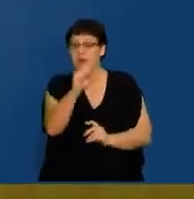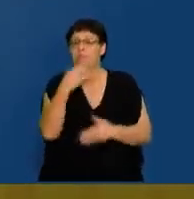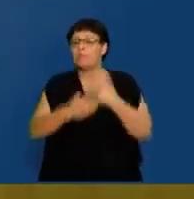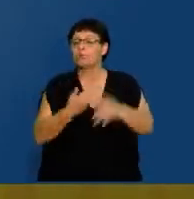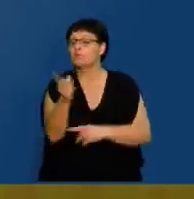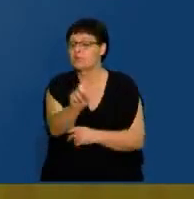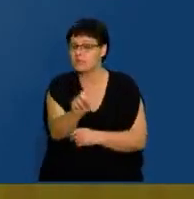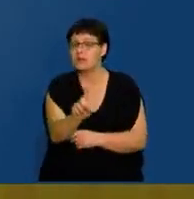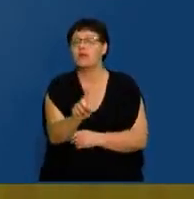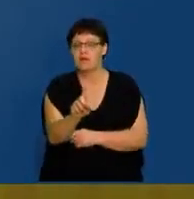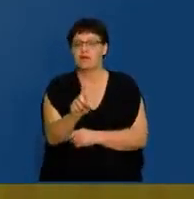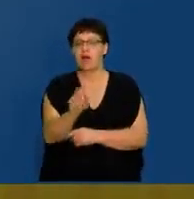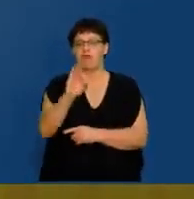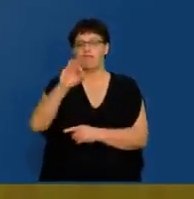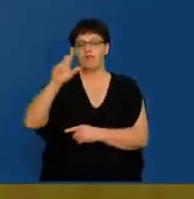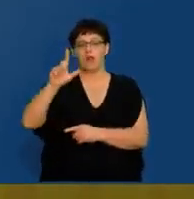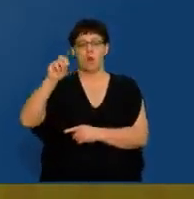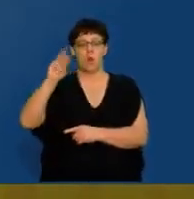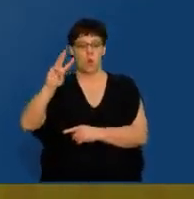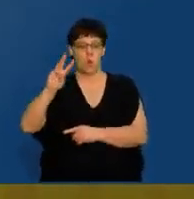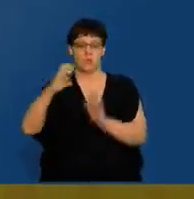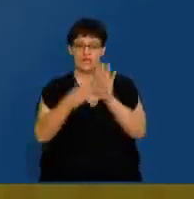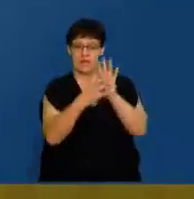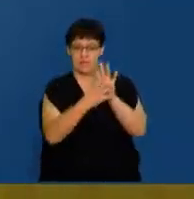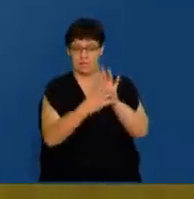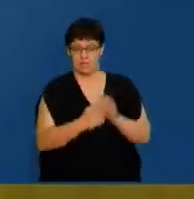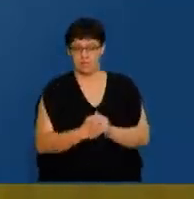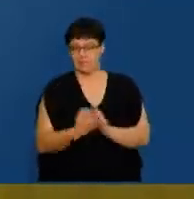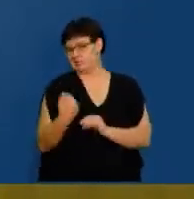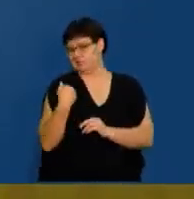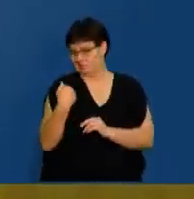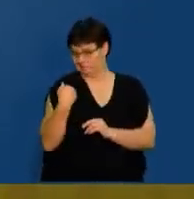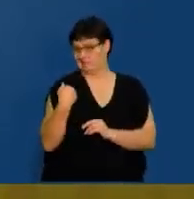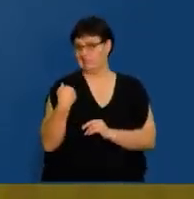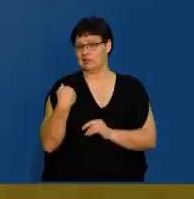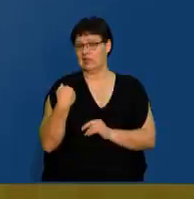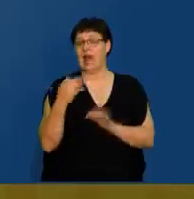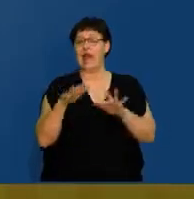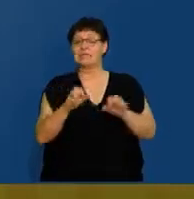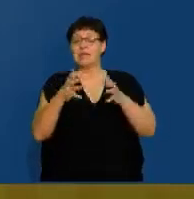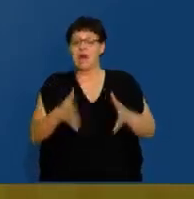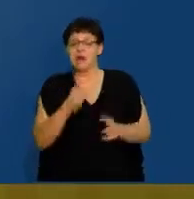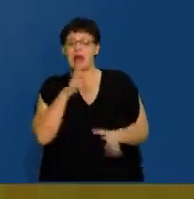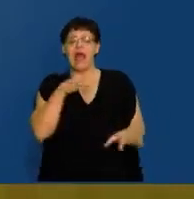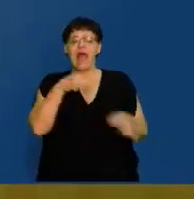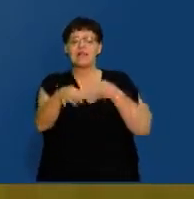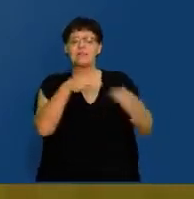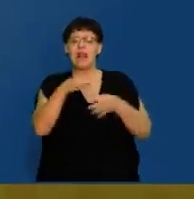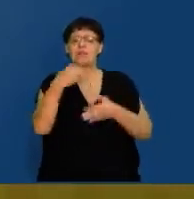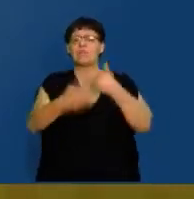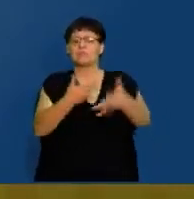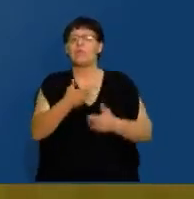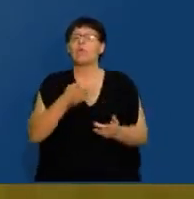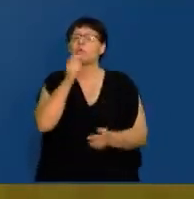is using flow diagrams. And of recent, the examiners have asked, describe the process using a